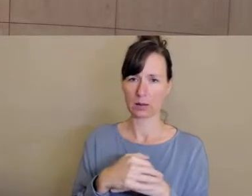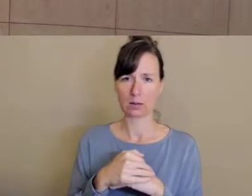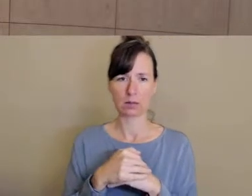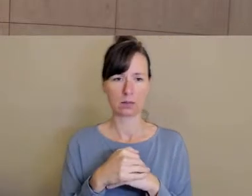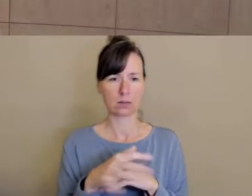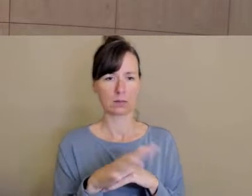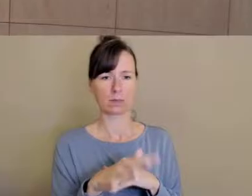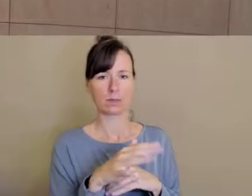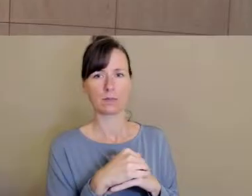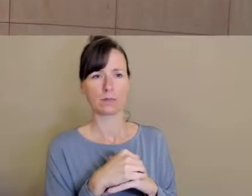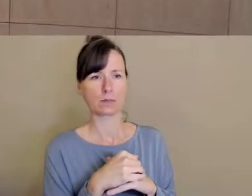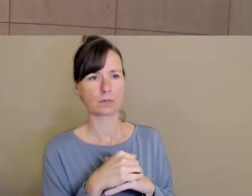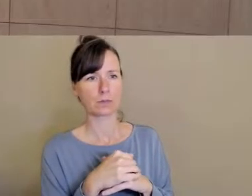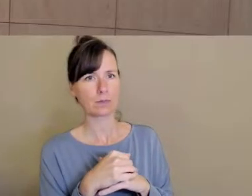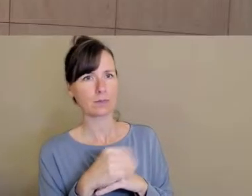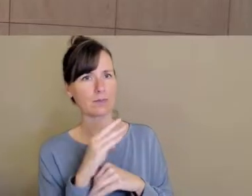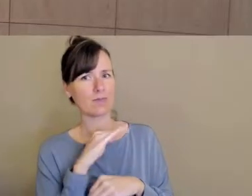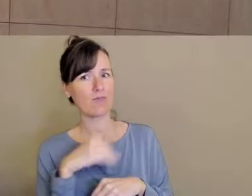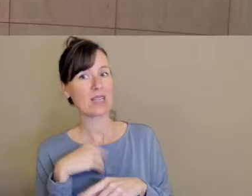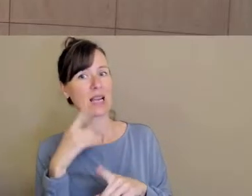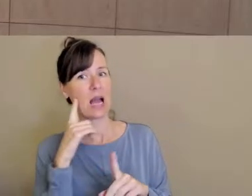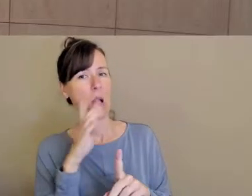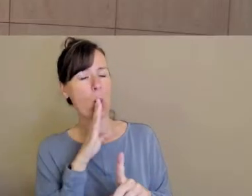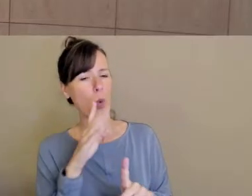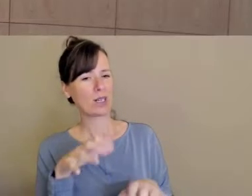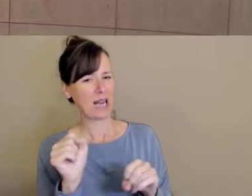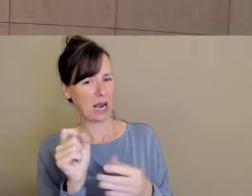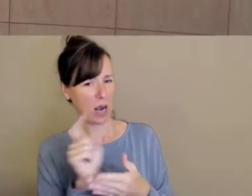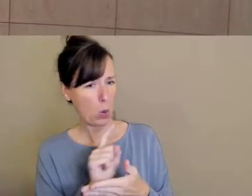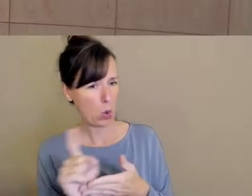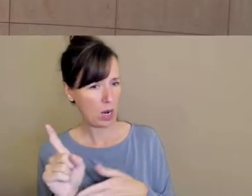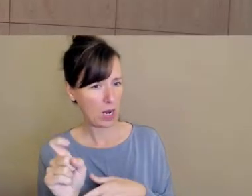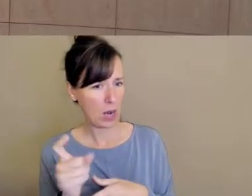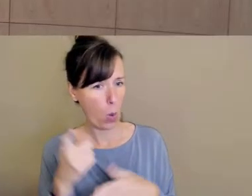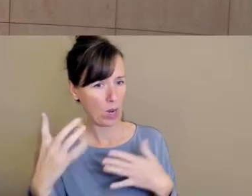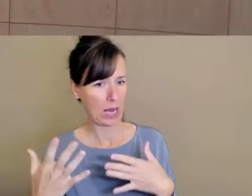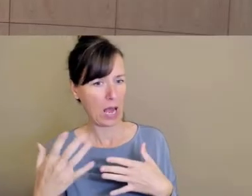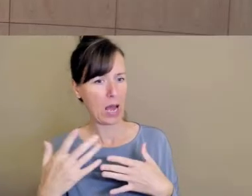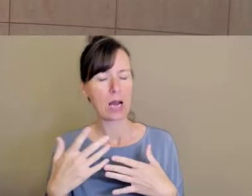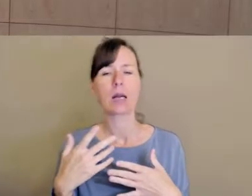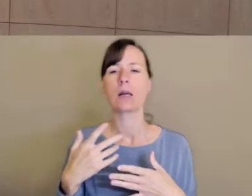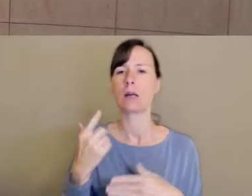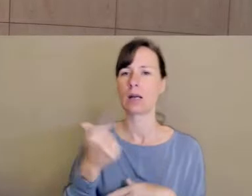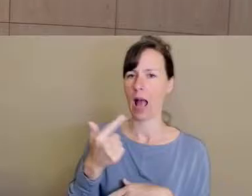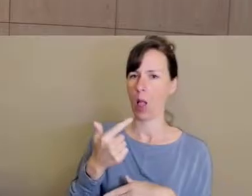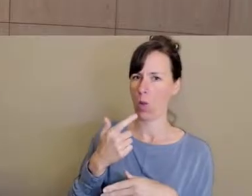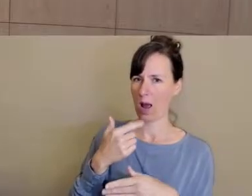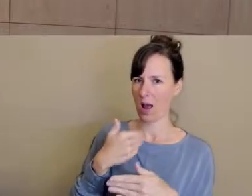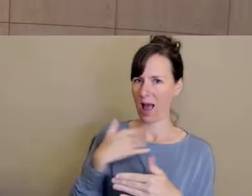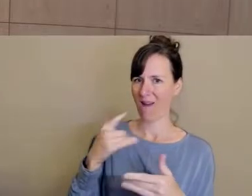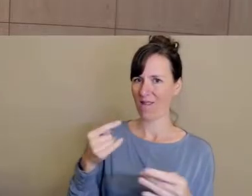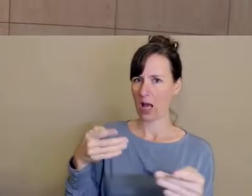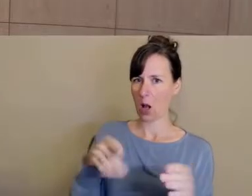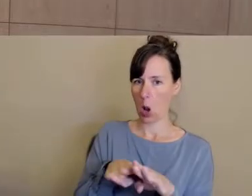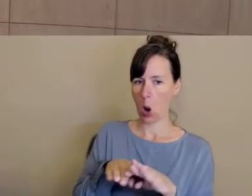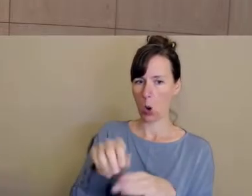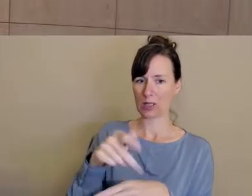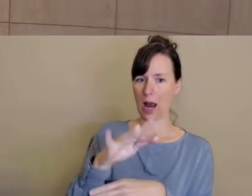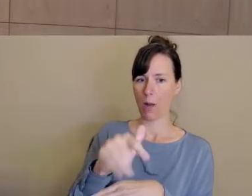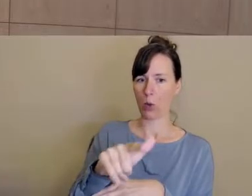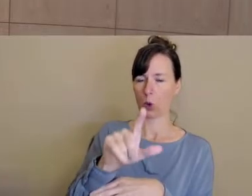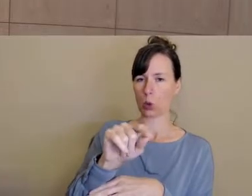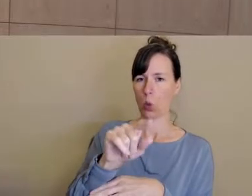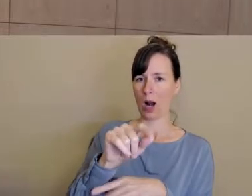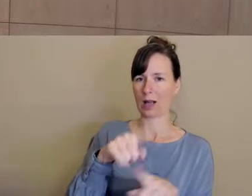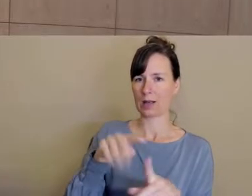Approximately. I think it'll take them a weekend, right? I have it closed from April the 20th until May 1st. Oh, okay.